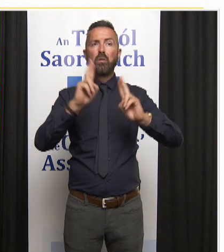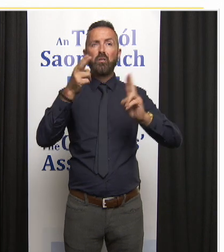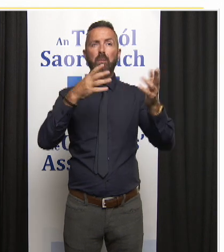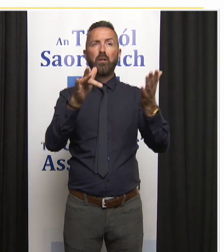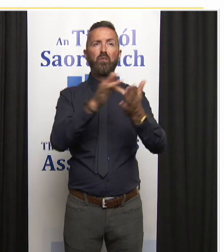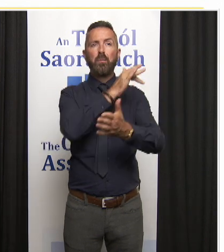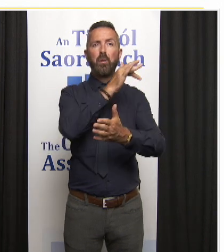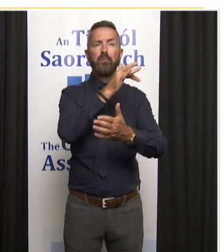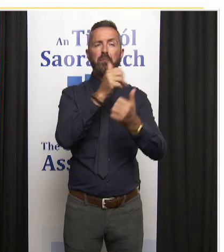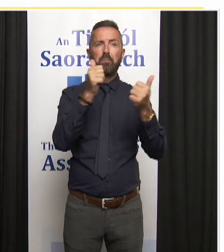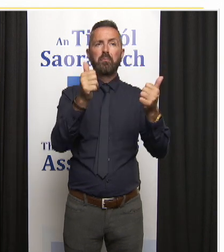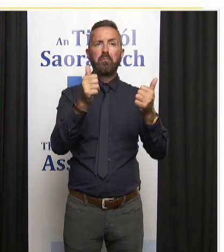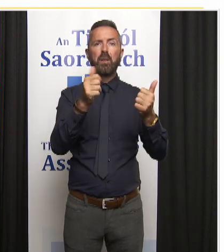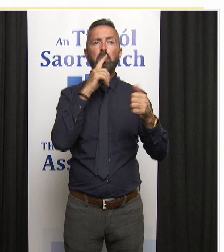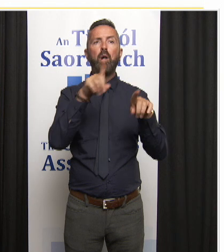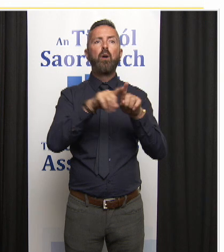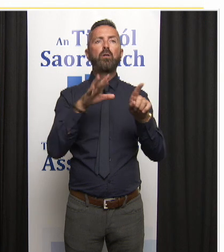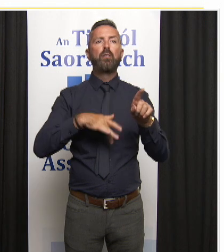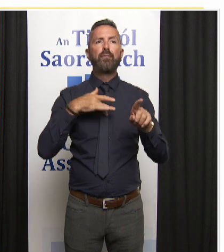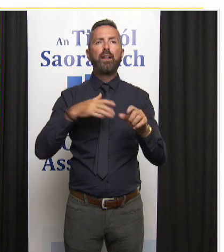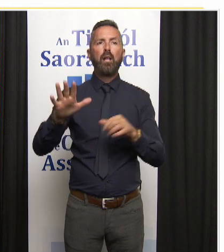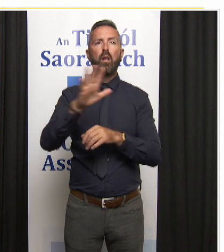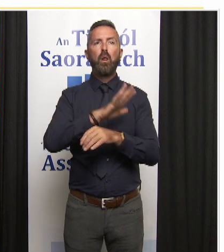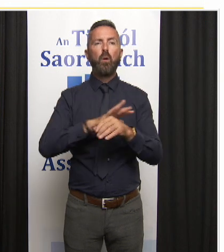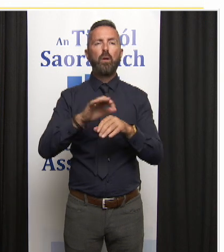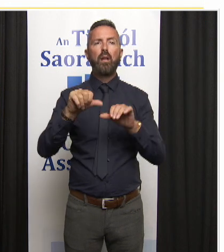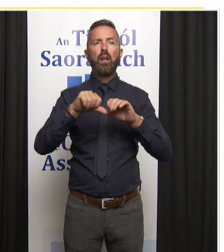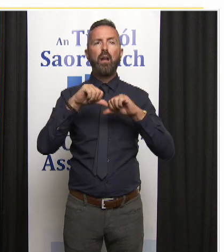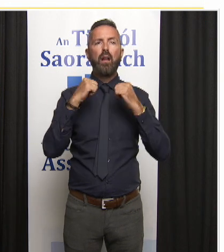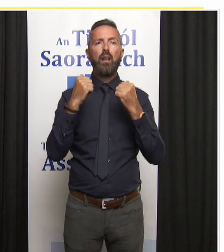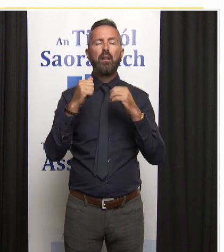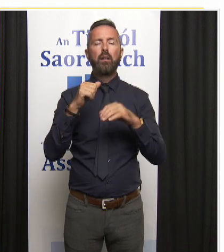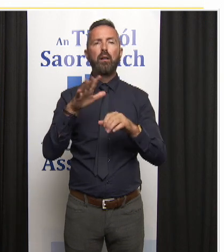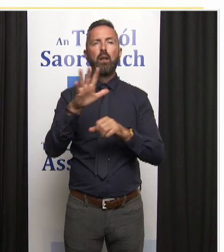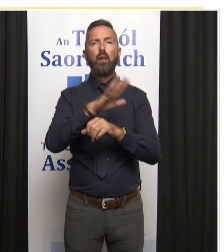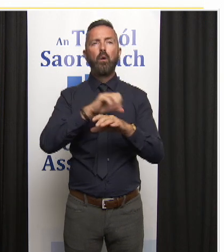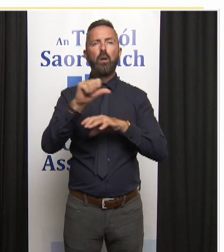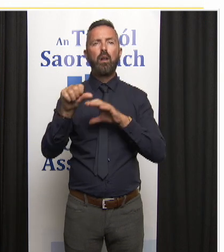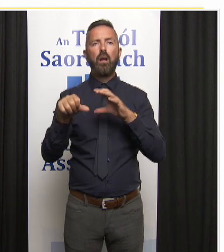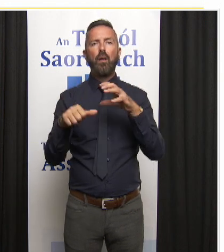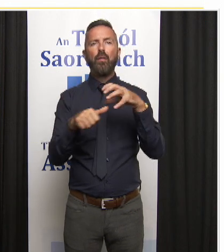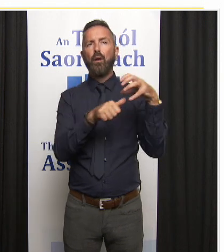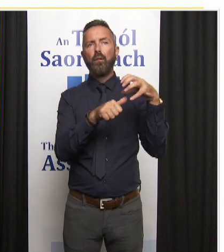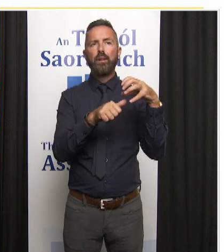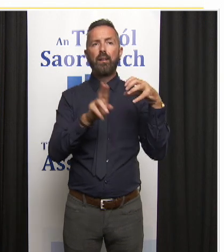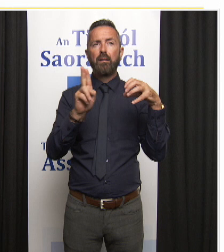but also felt that local authorities could go to the markets to find